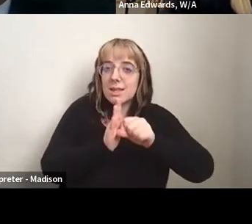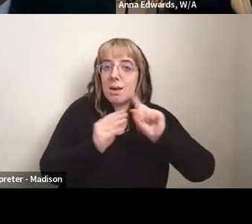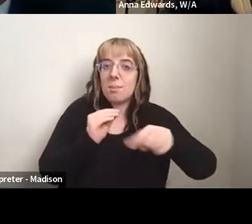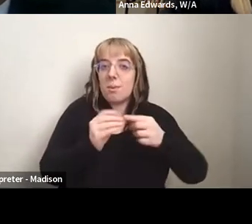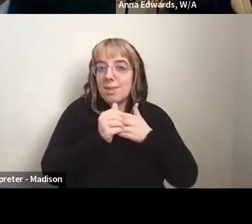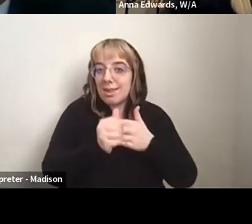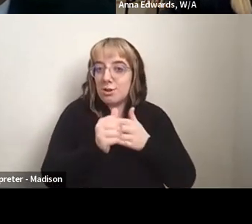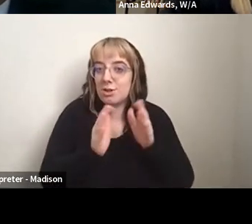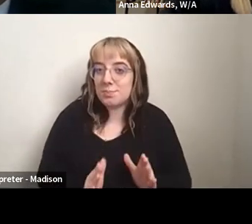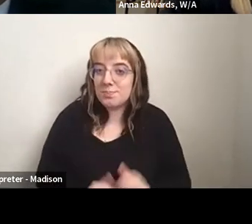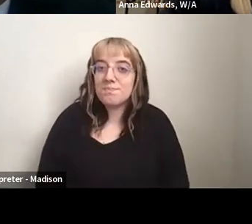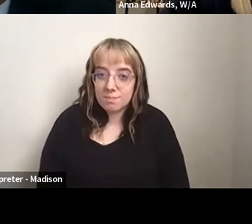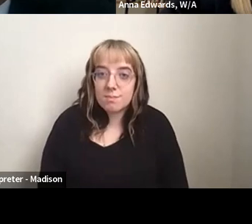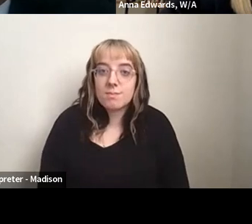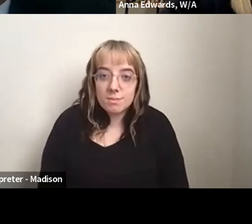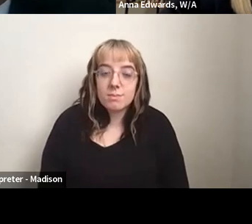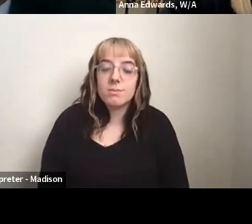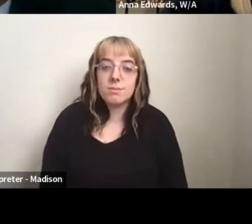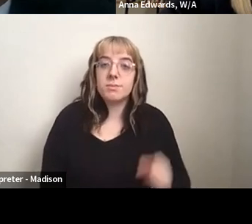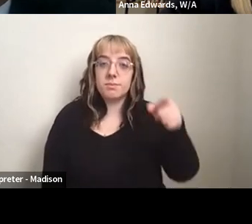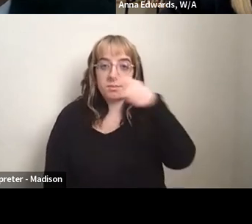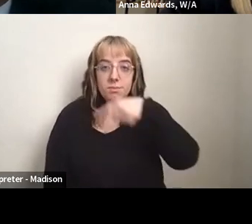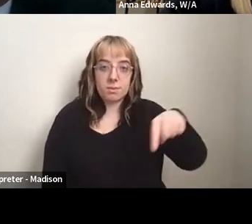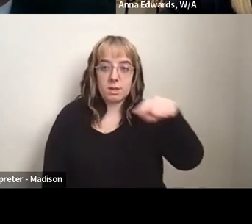leadership, because we go in and we